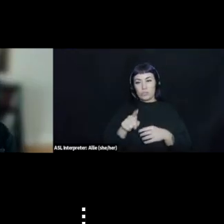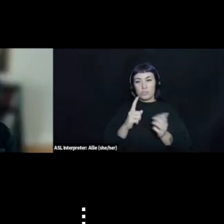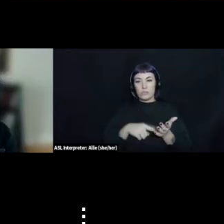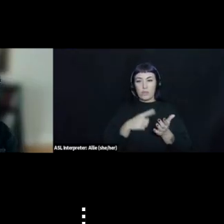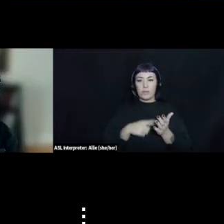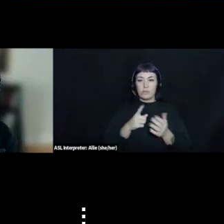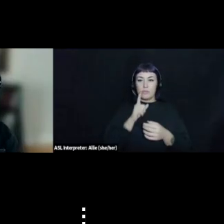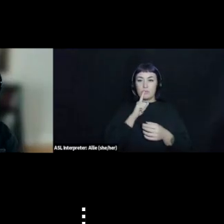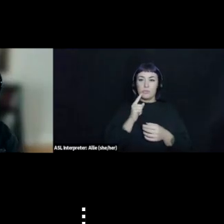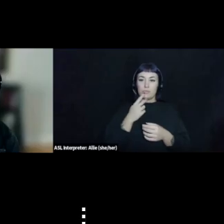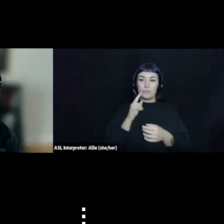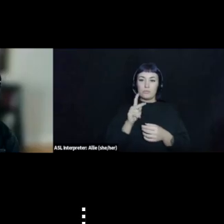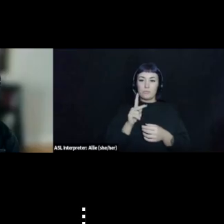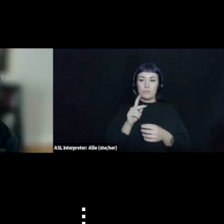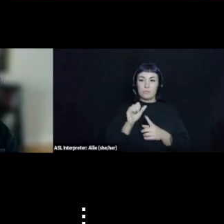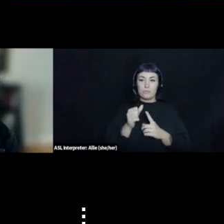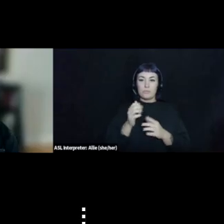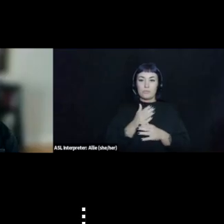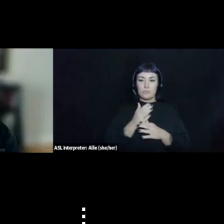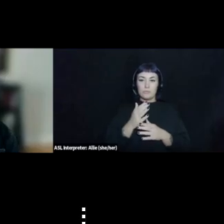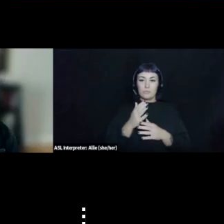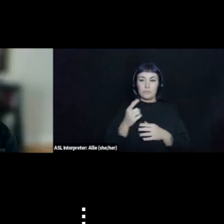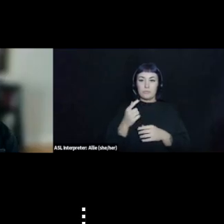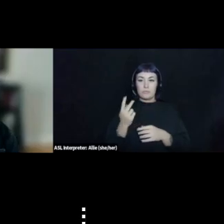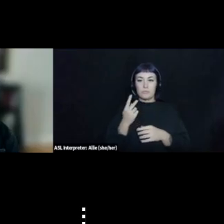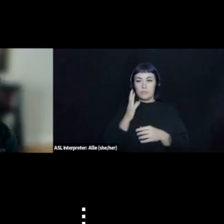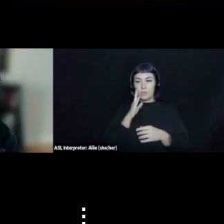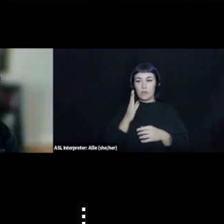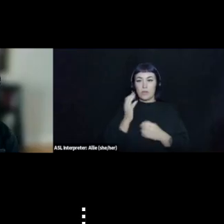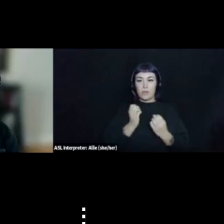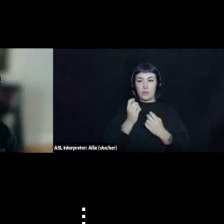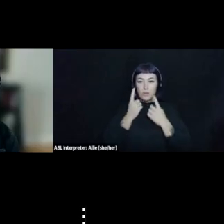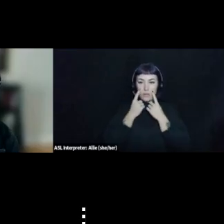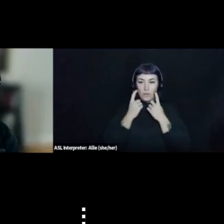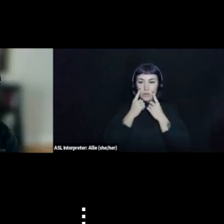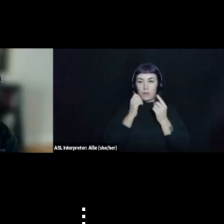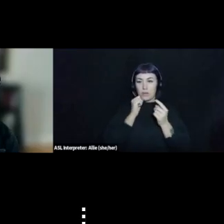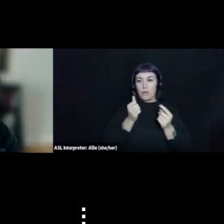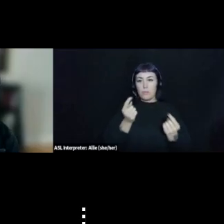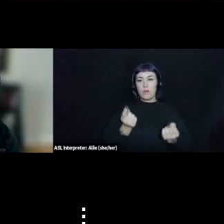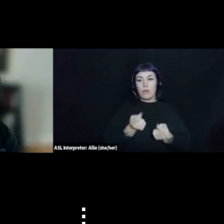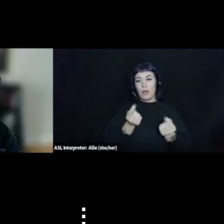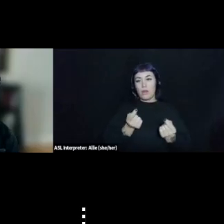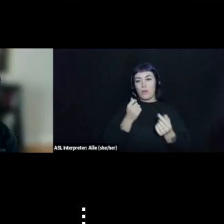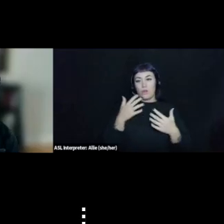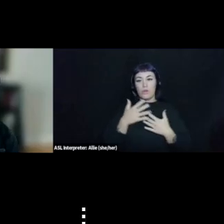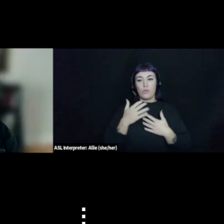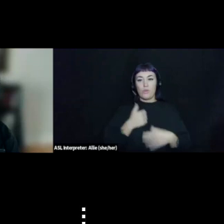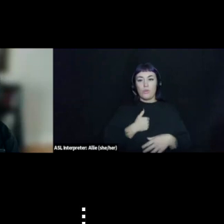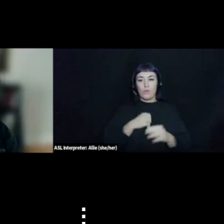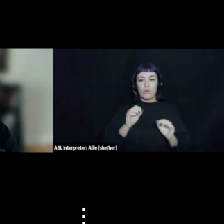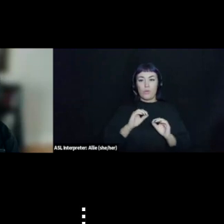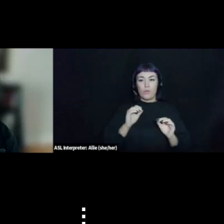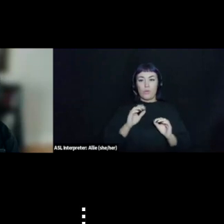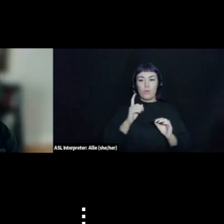question. Sometimes after a really intense kink scene between my partner and I will become emotional and cry. I'm not hurt